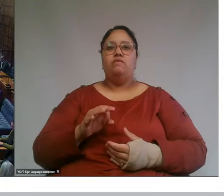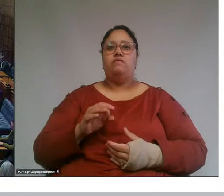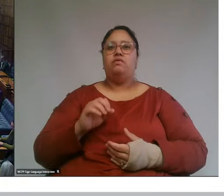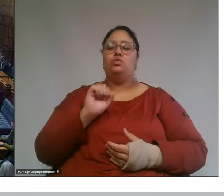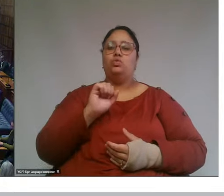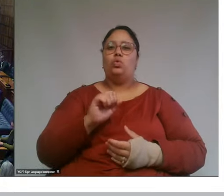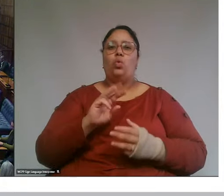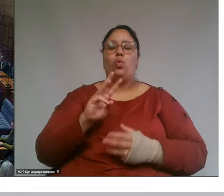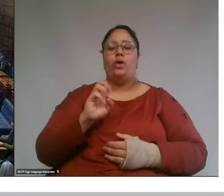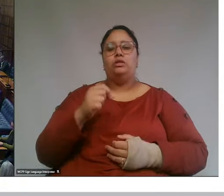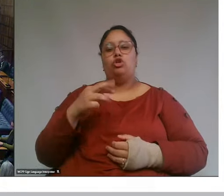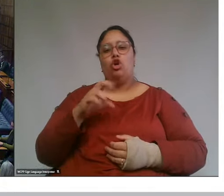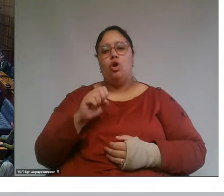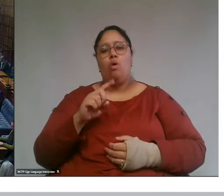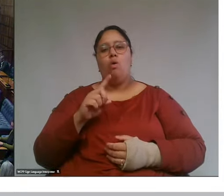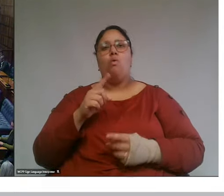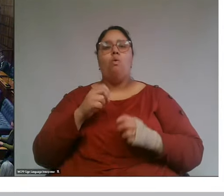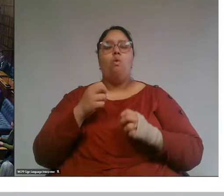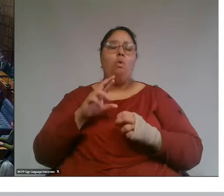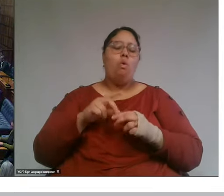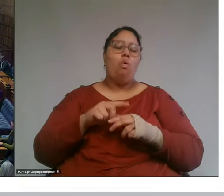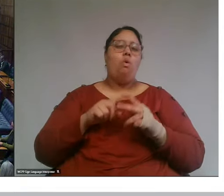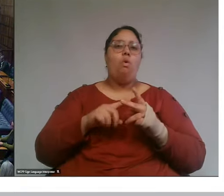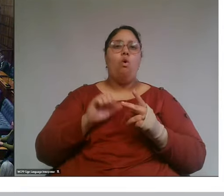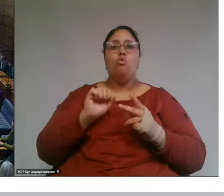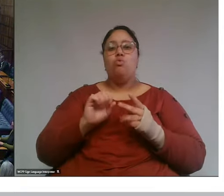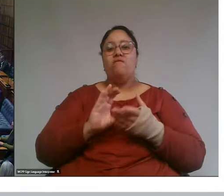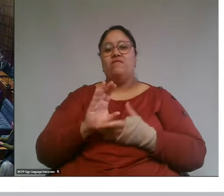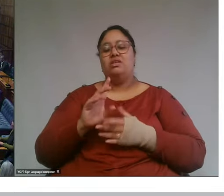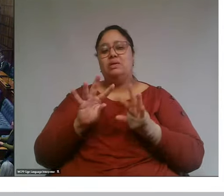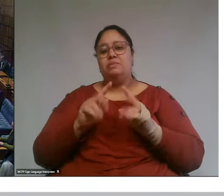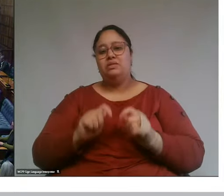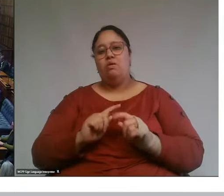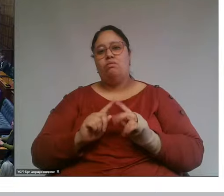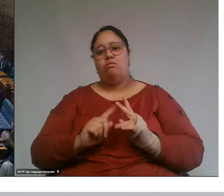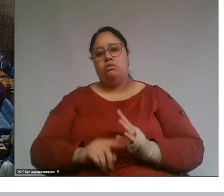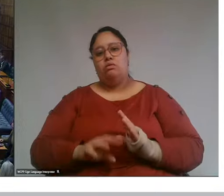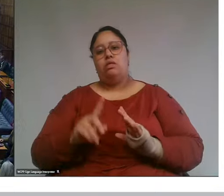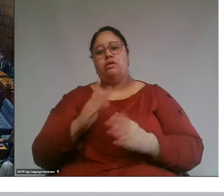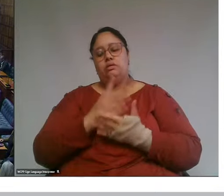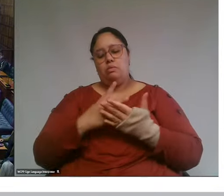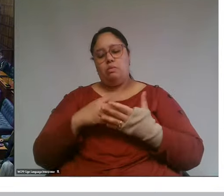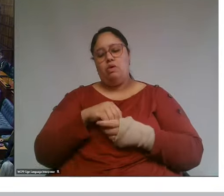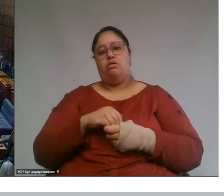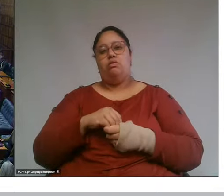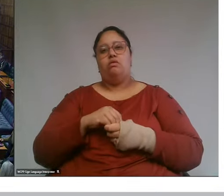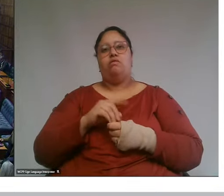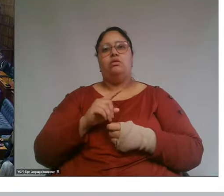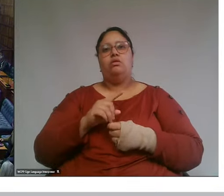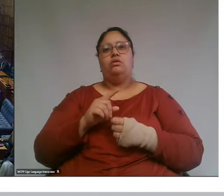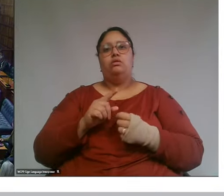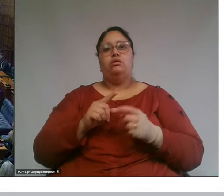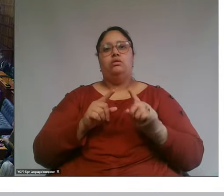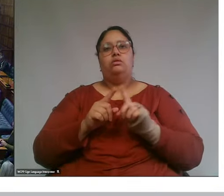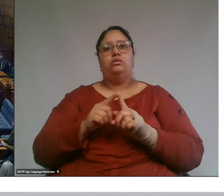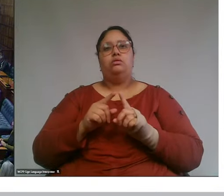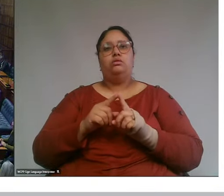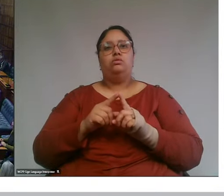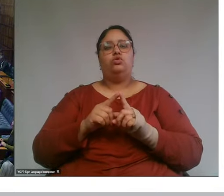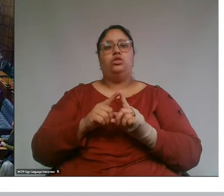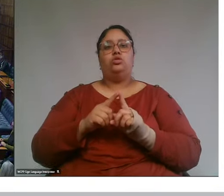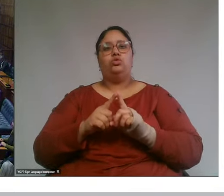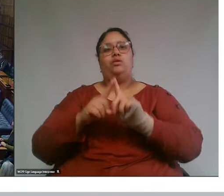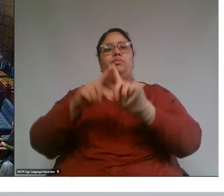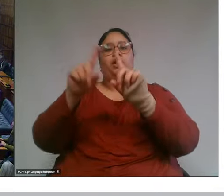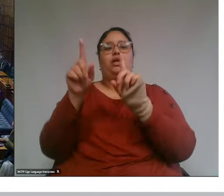West grow One-Stop shop whether it's through invest Cape Town Etc that's part of the the support that you need to provide um for